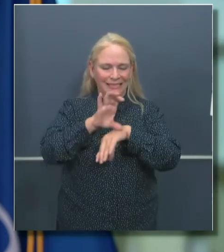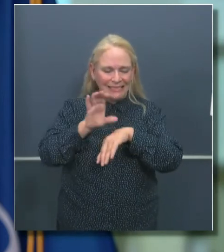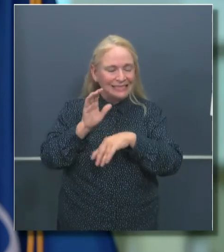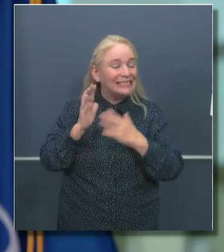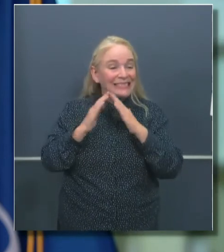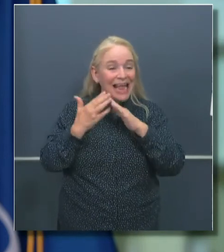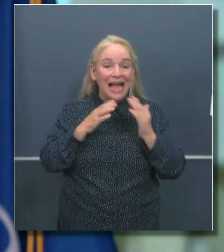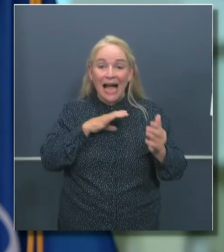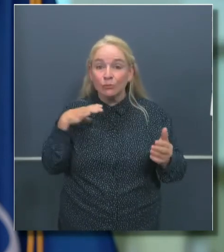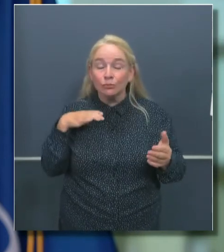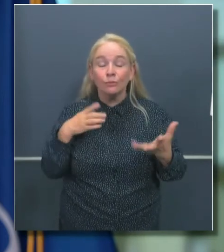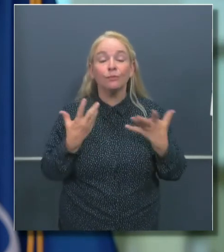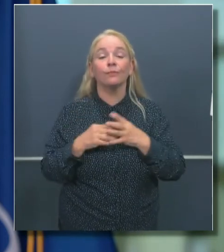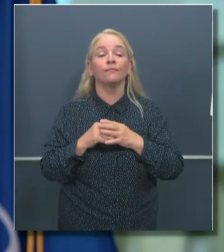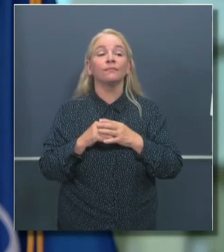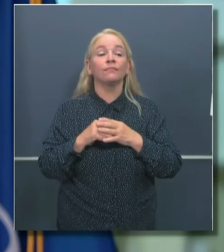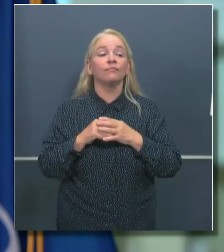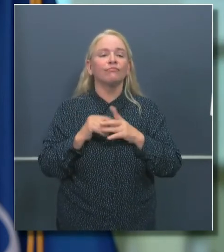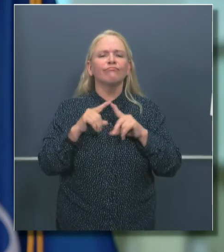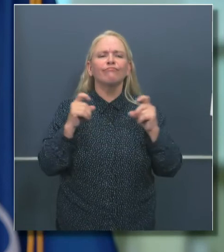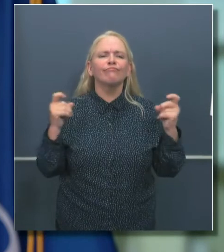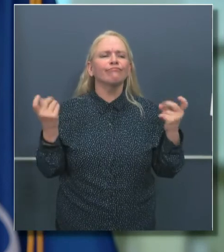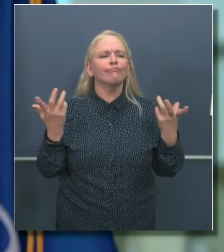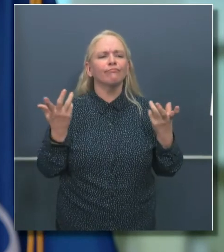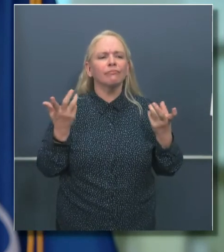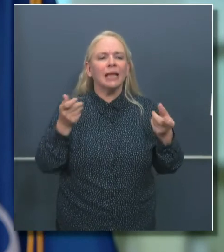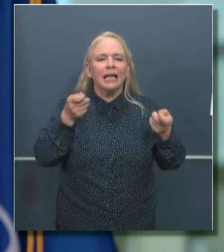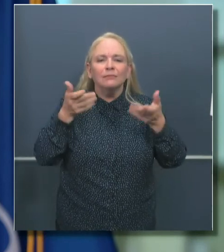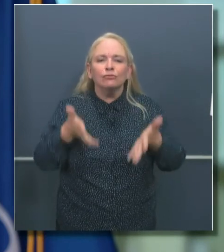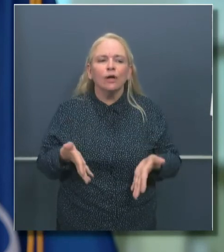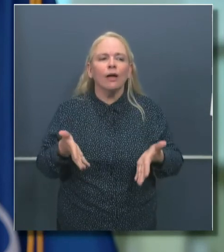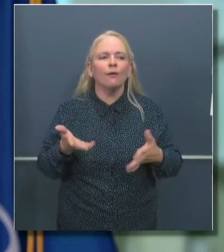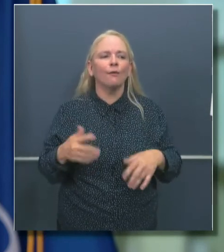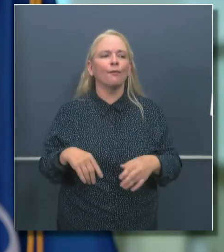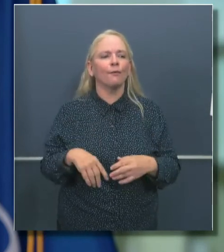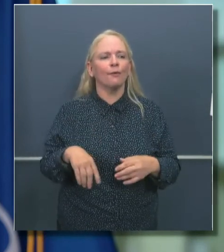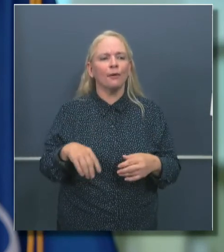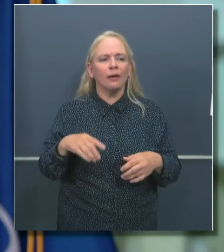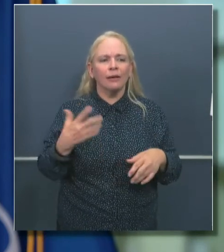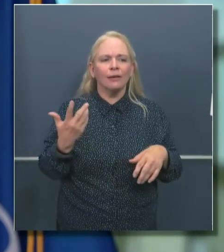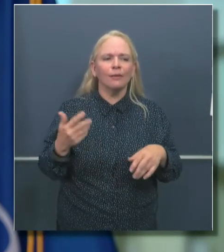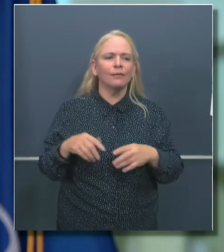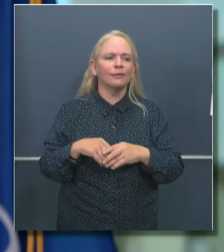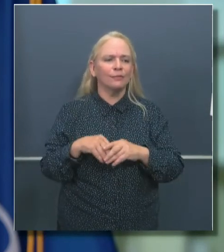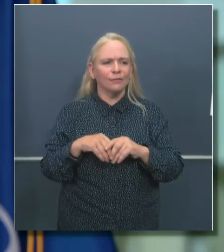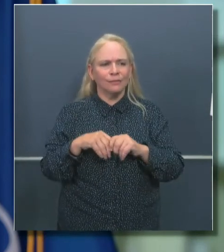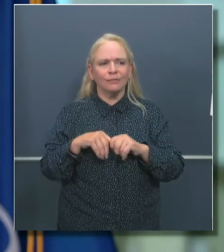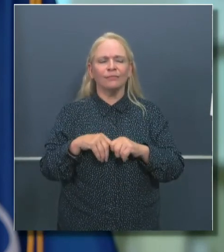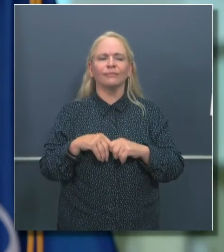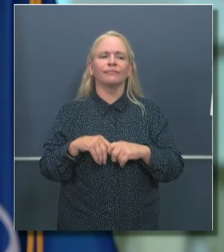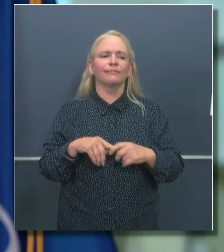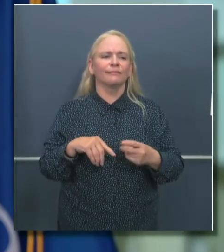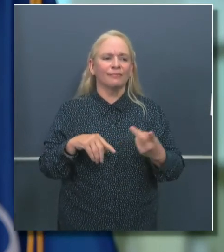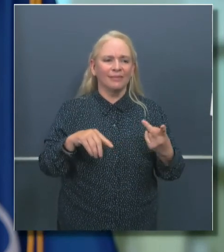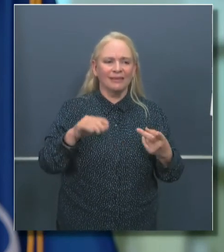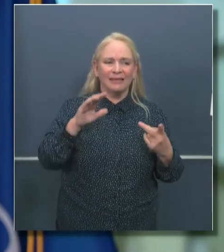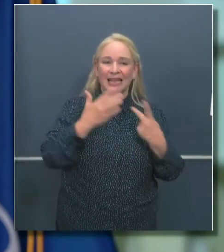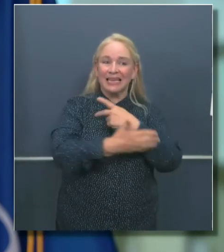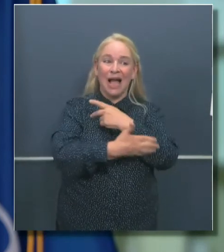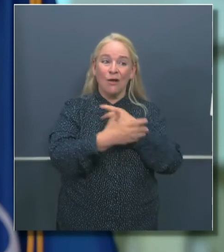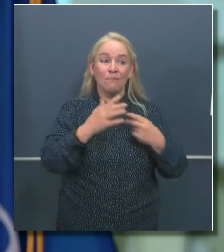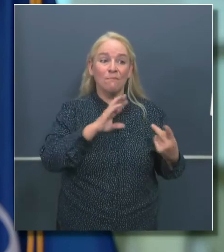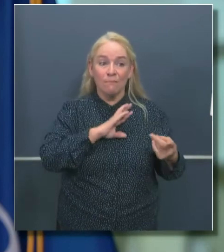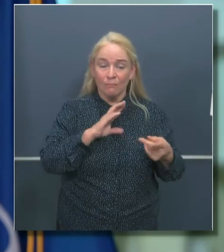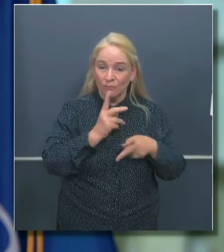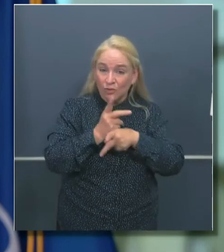reside directly with city administrators and mayors. At county level, county boards of